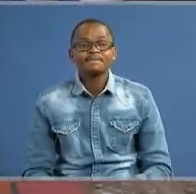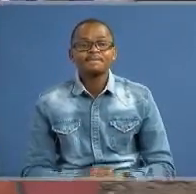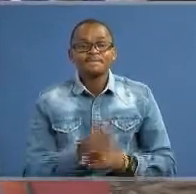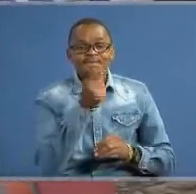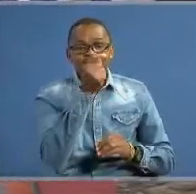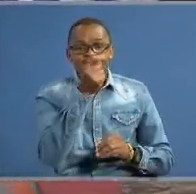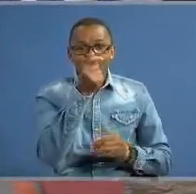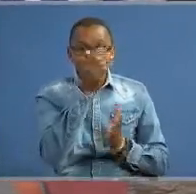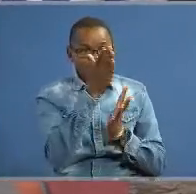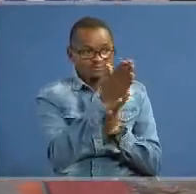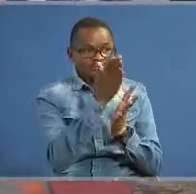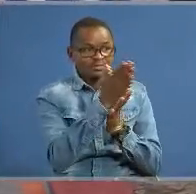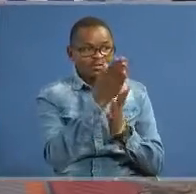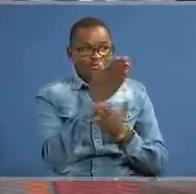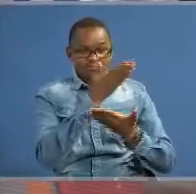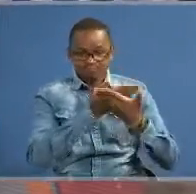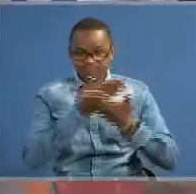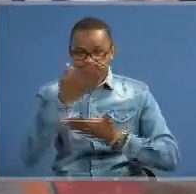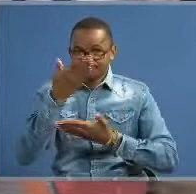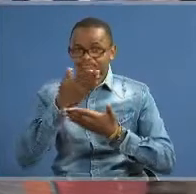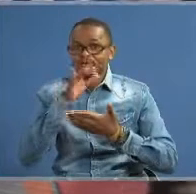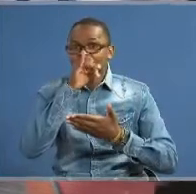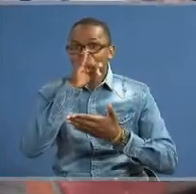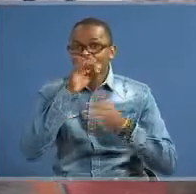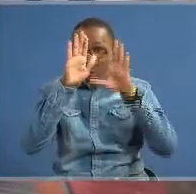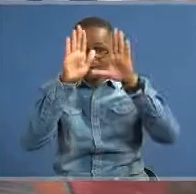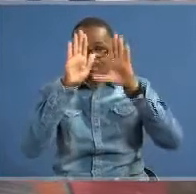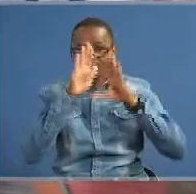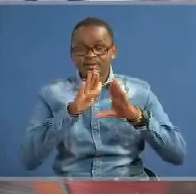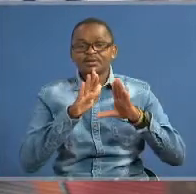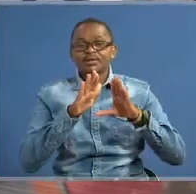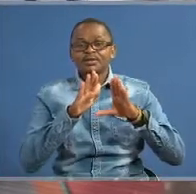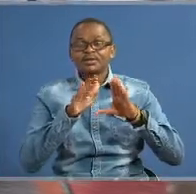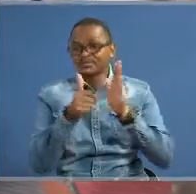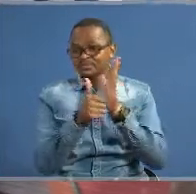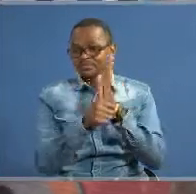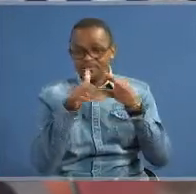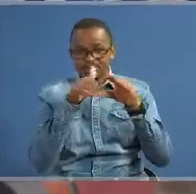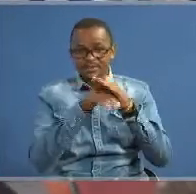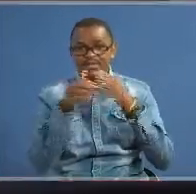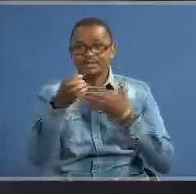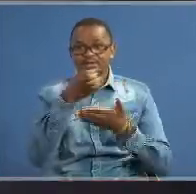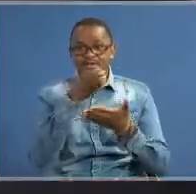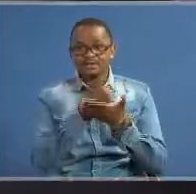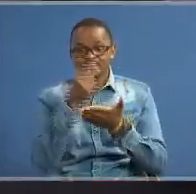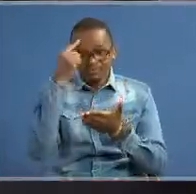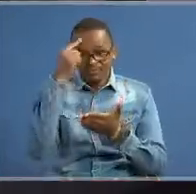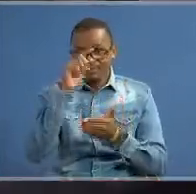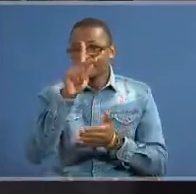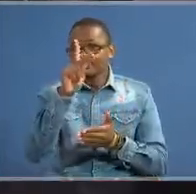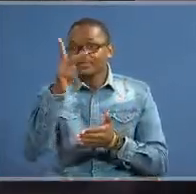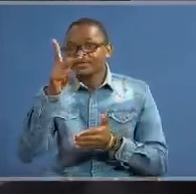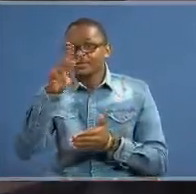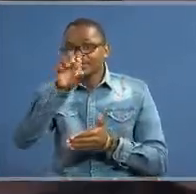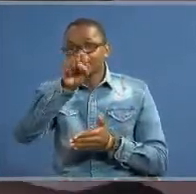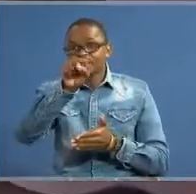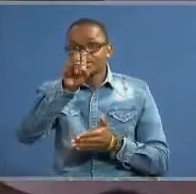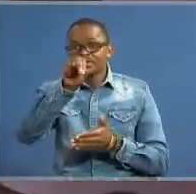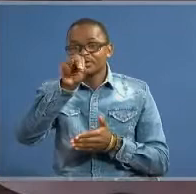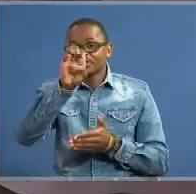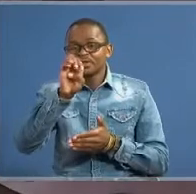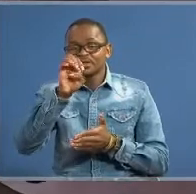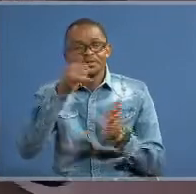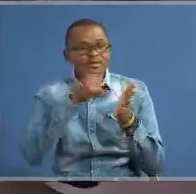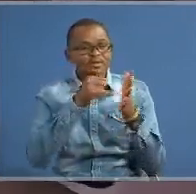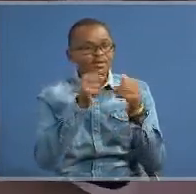Small and medium-sized enterprises are a significant bandwagon for any economy. For Kenya, SMEs constitute